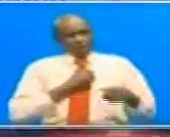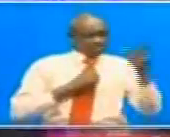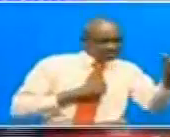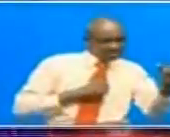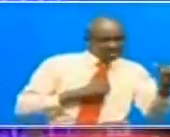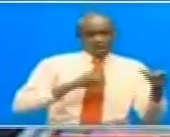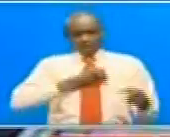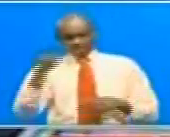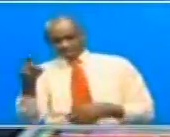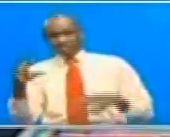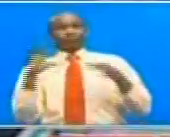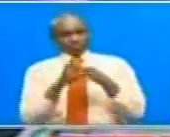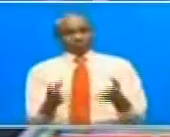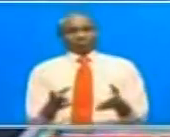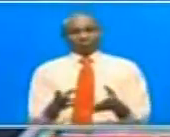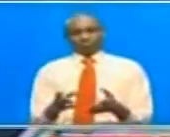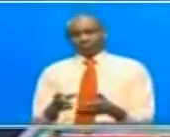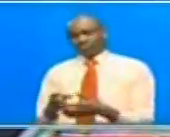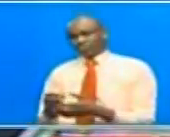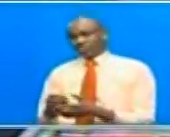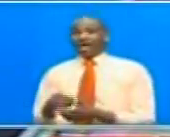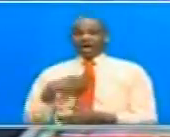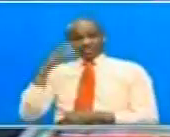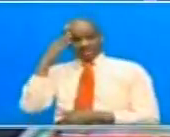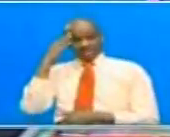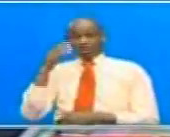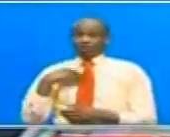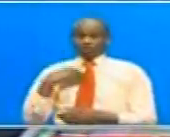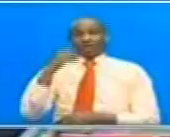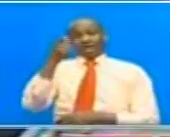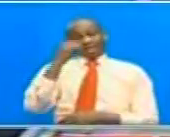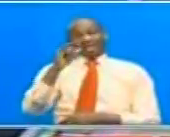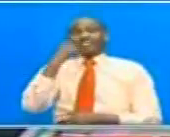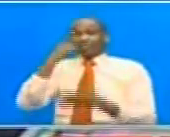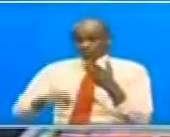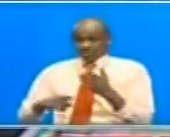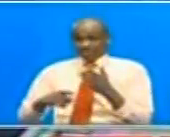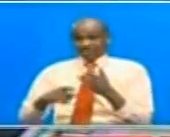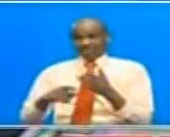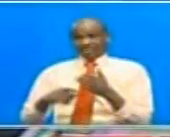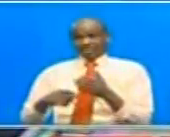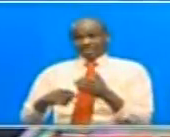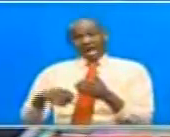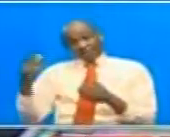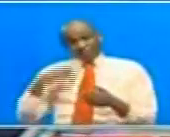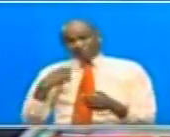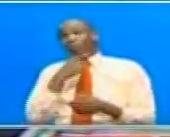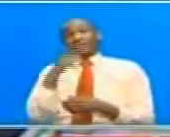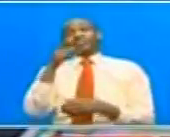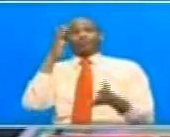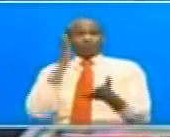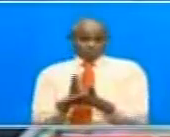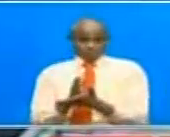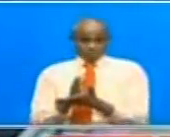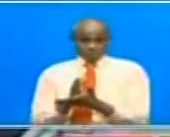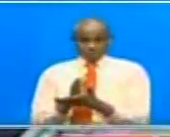then. But Jeff, what if the converse is true that for a lie repeated several times, some people want it to be true. So because